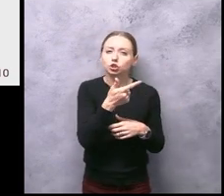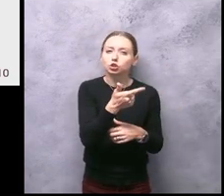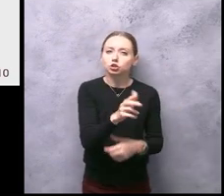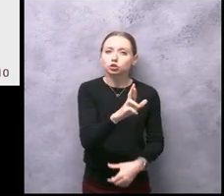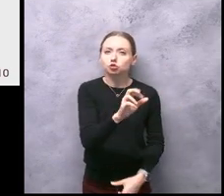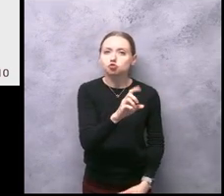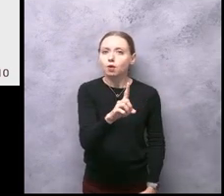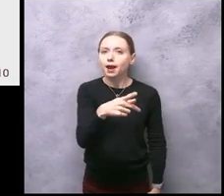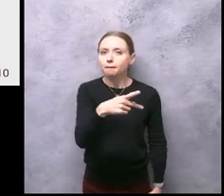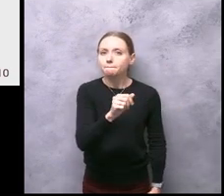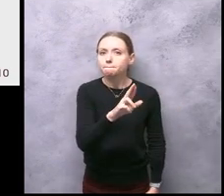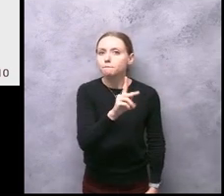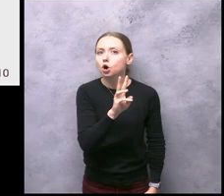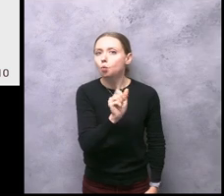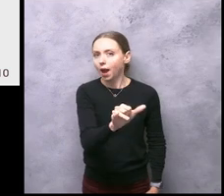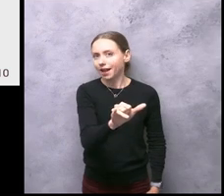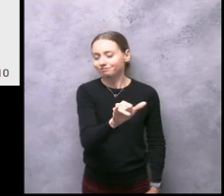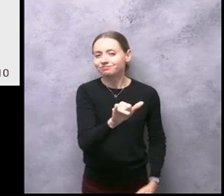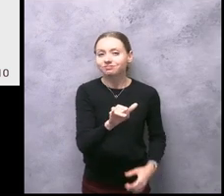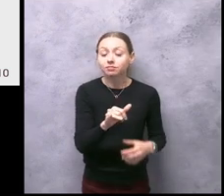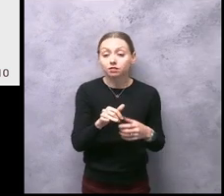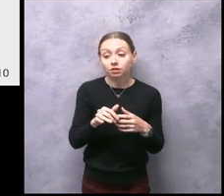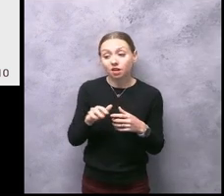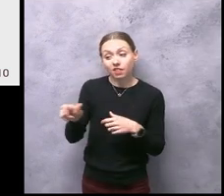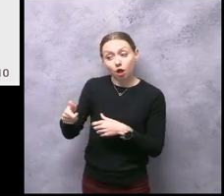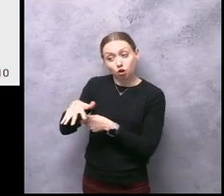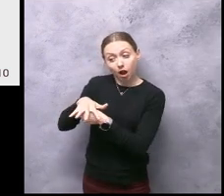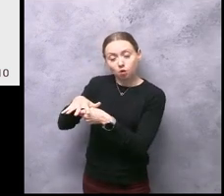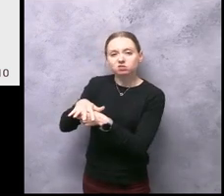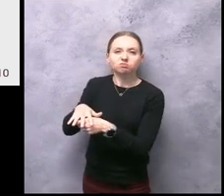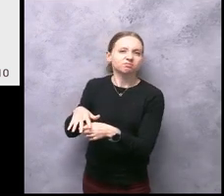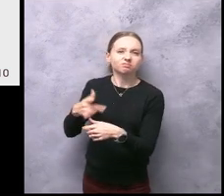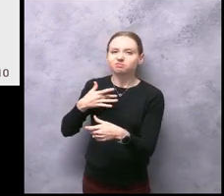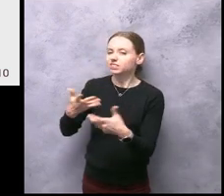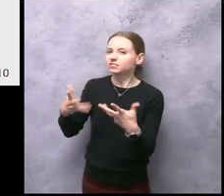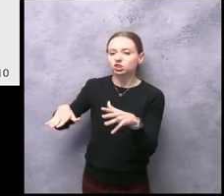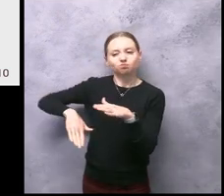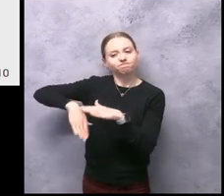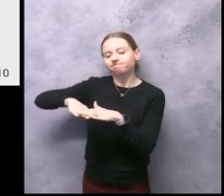The remainder of the district is largely built out as far as large developable